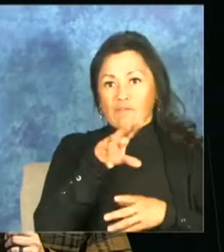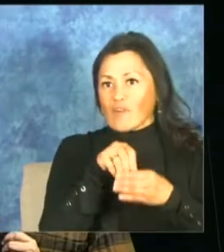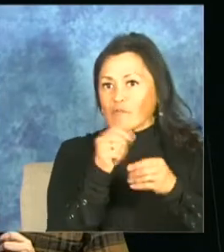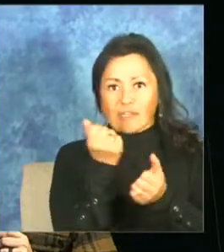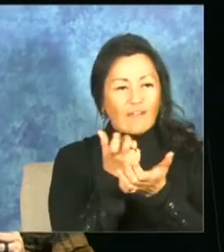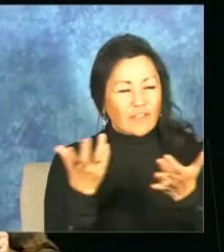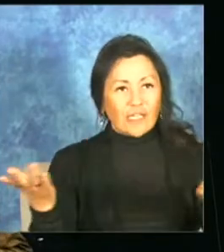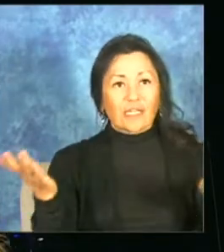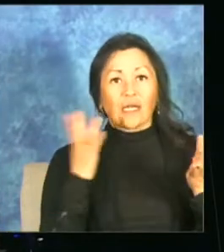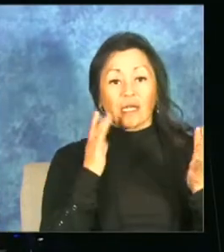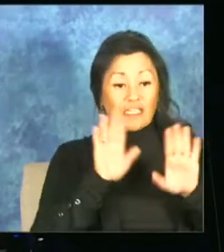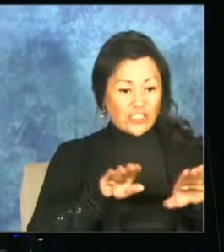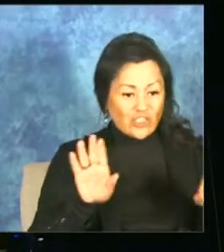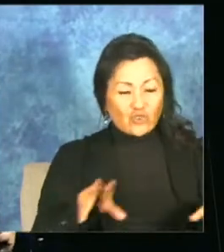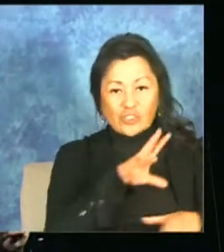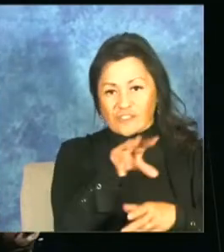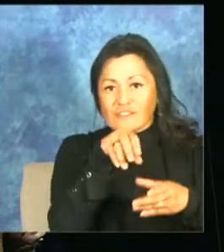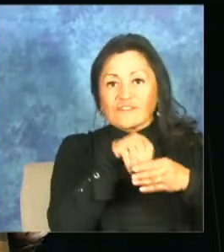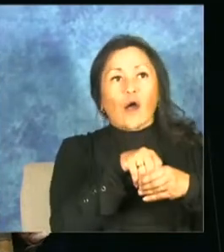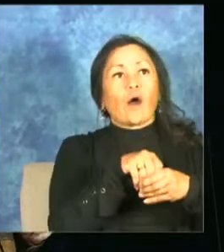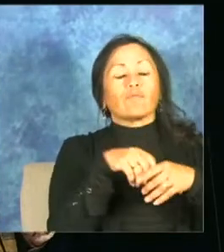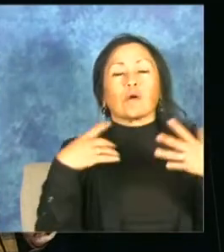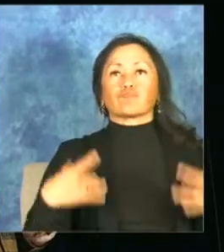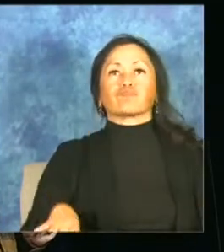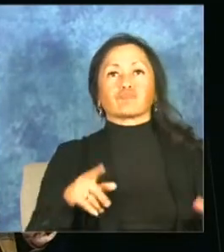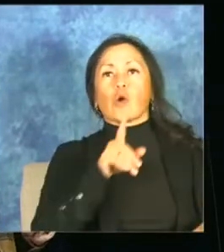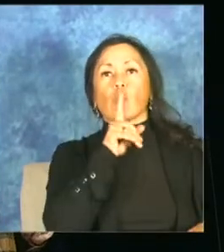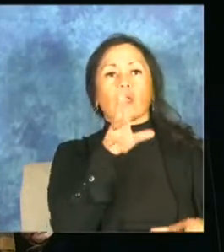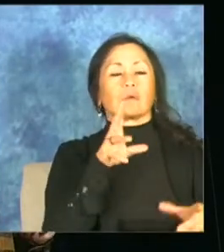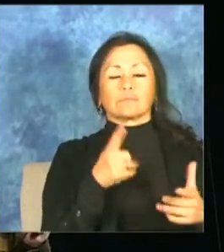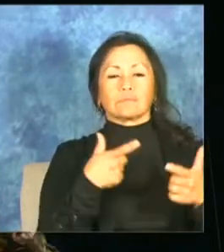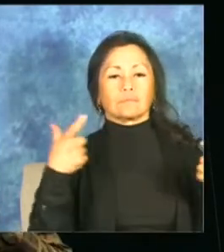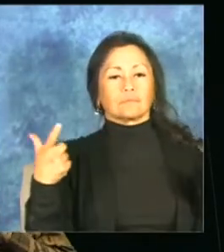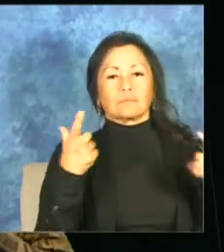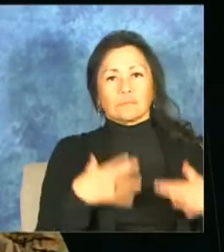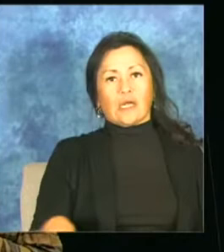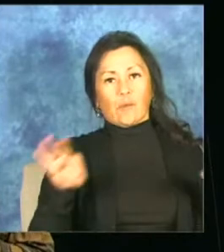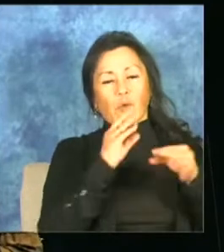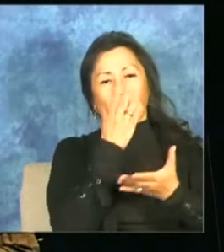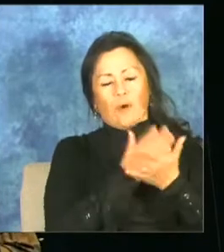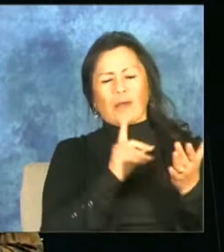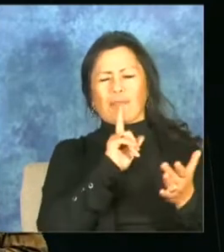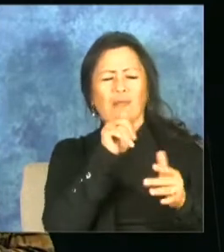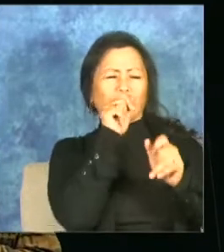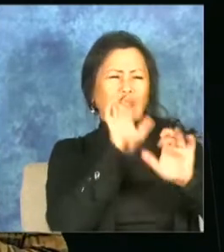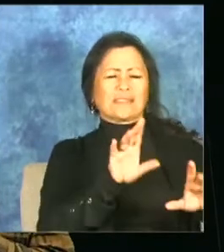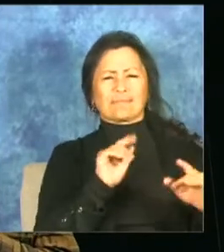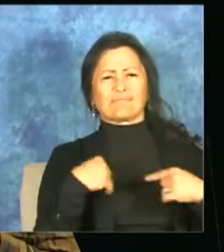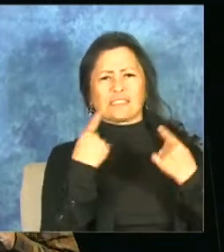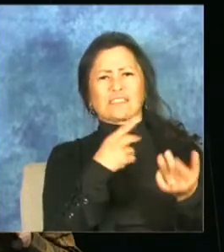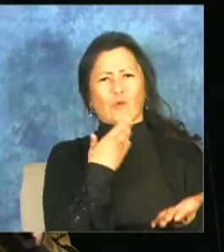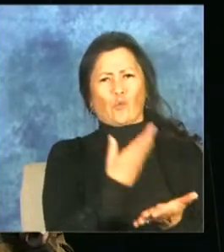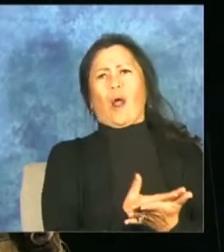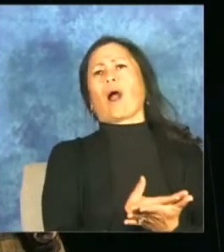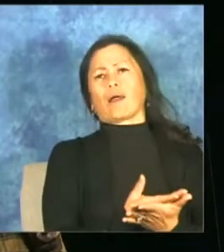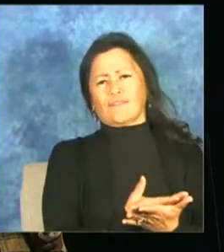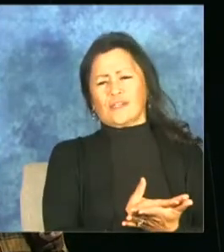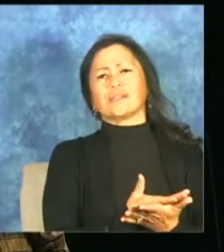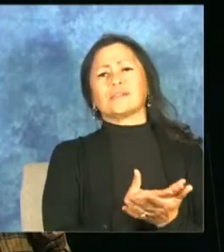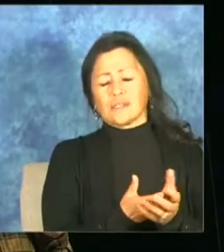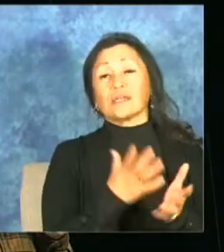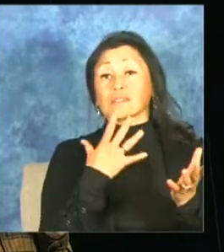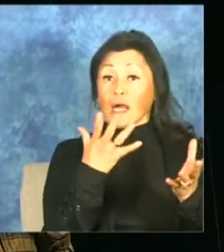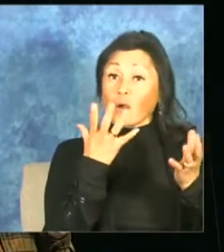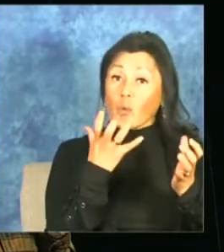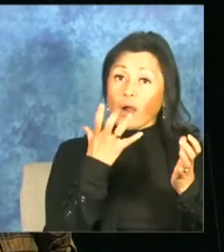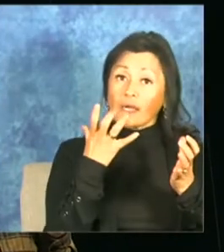everything. Kids involved and just really a big part. And they've been just a blessing since the day they got here to our church. And